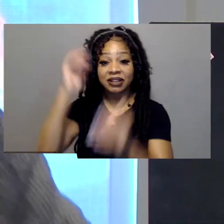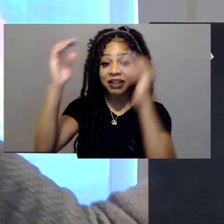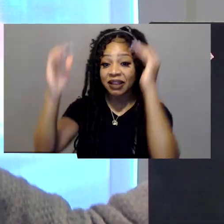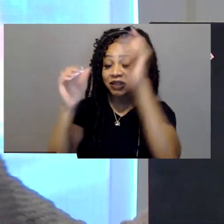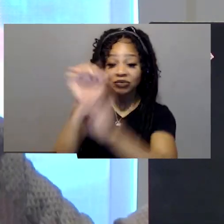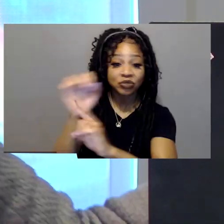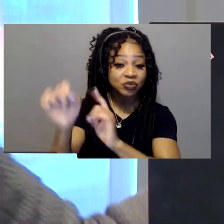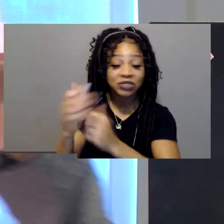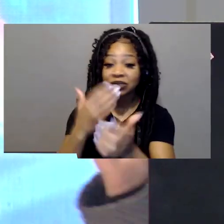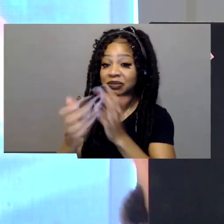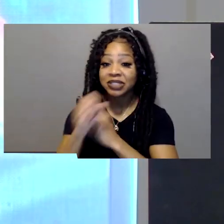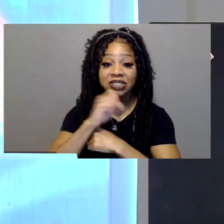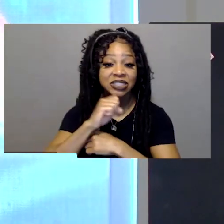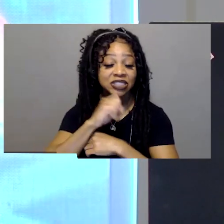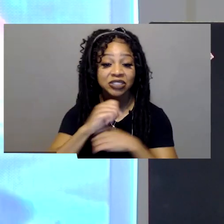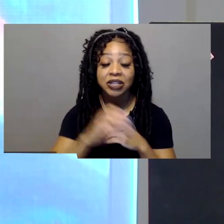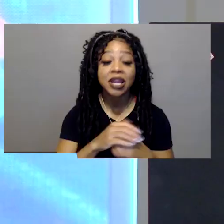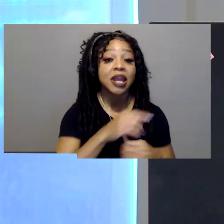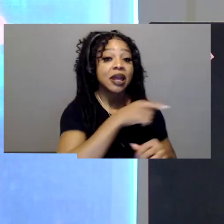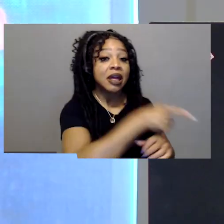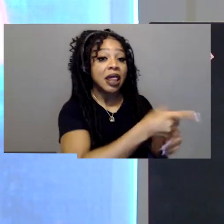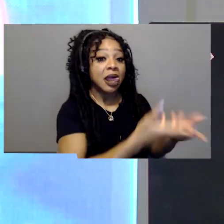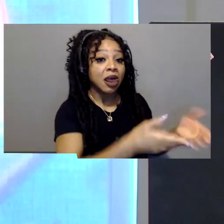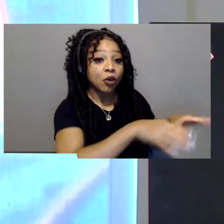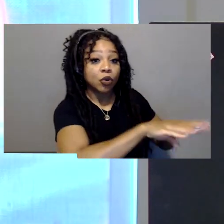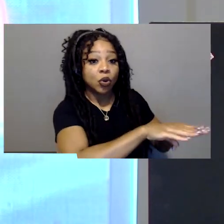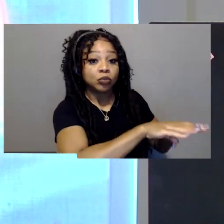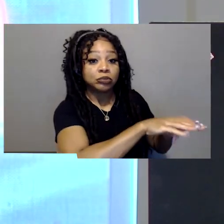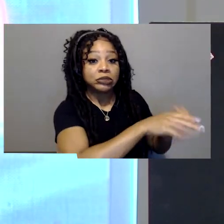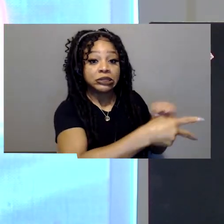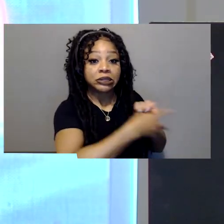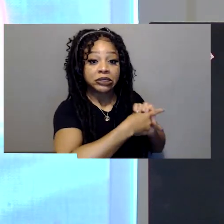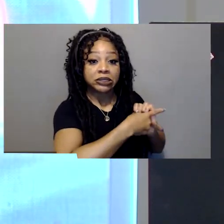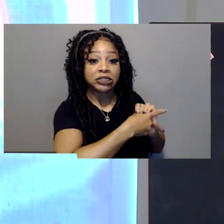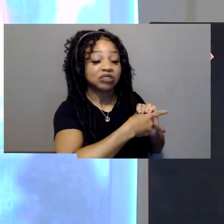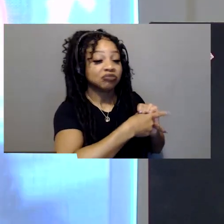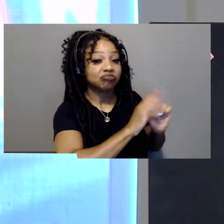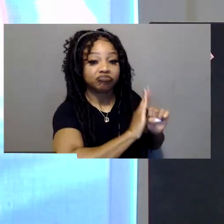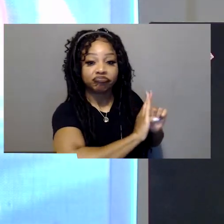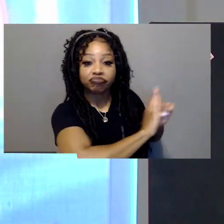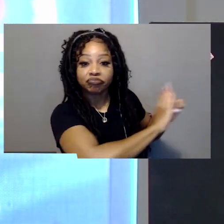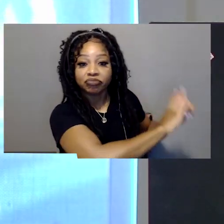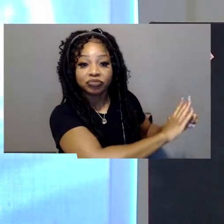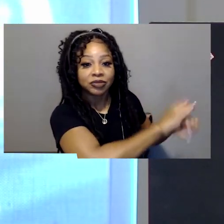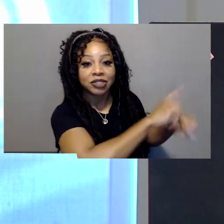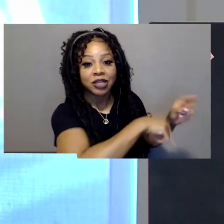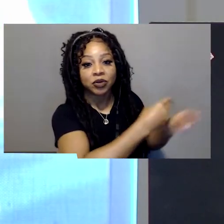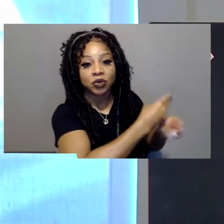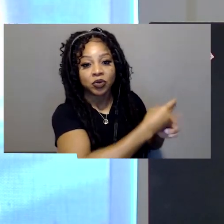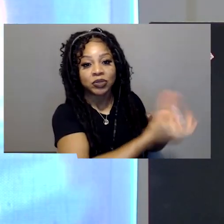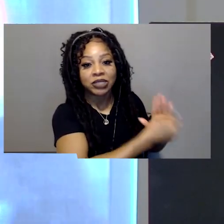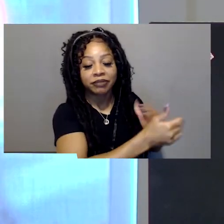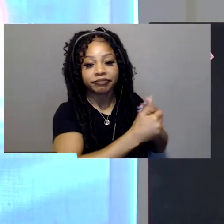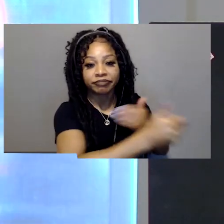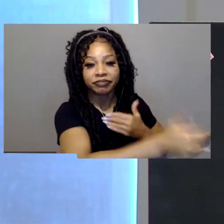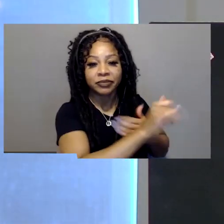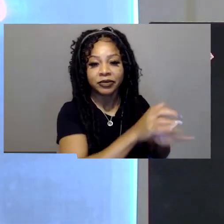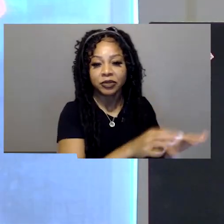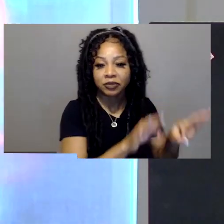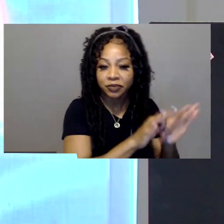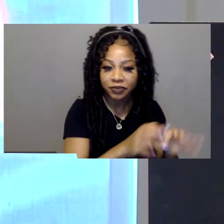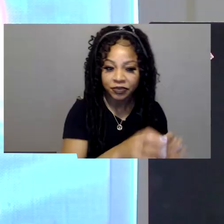they're 35 or 45. Once the youth record is sealed, it's over. So that's that's really important.